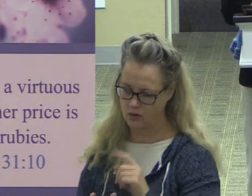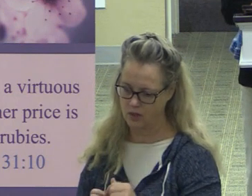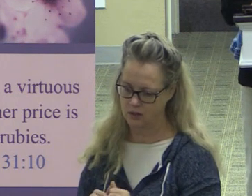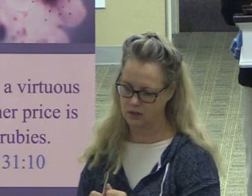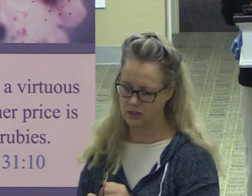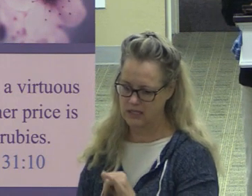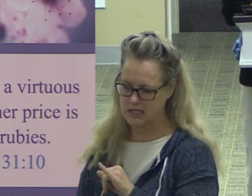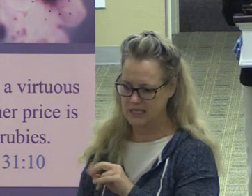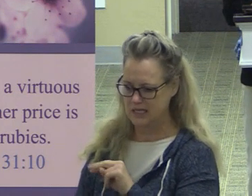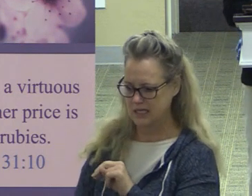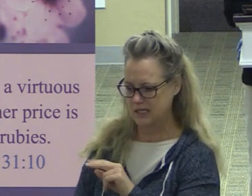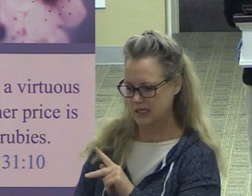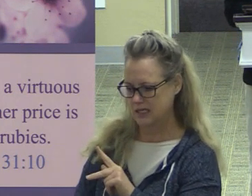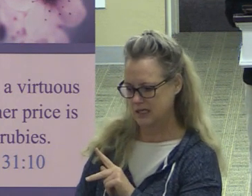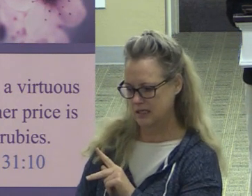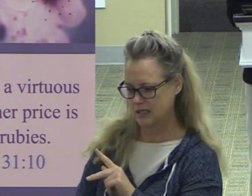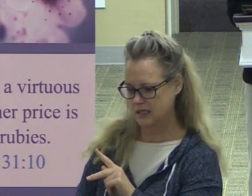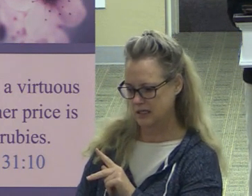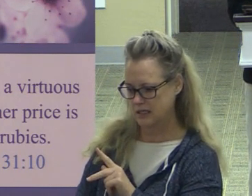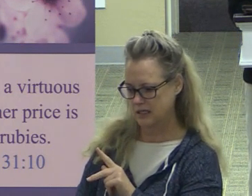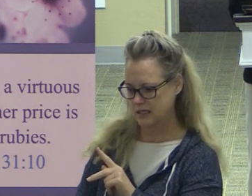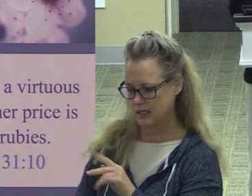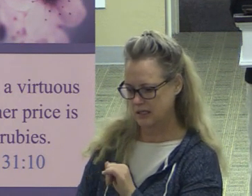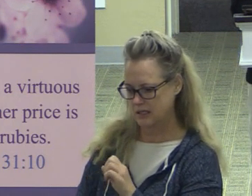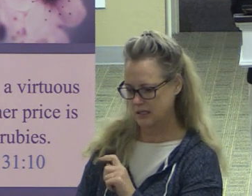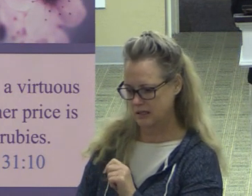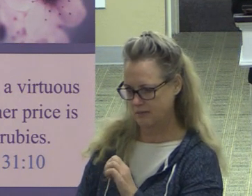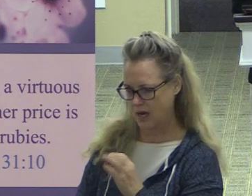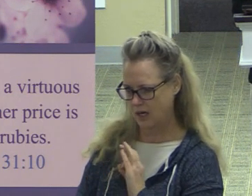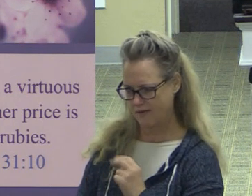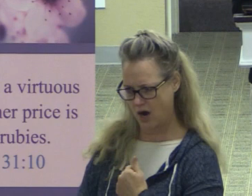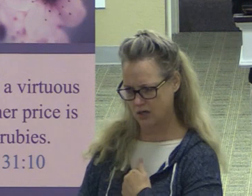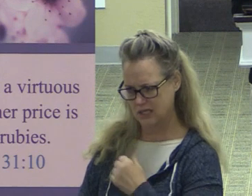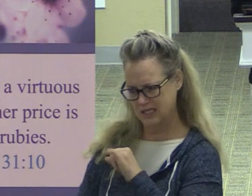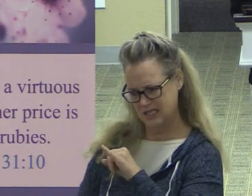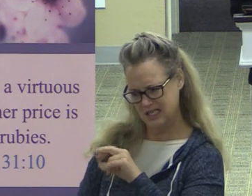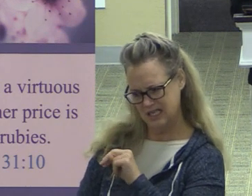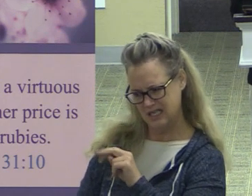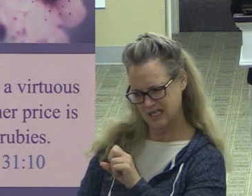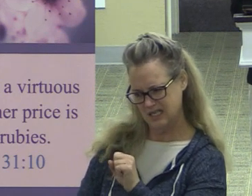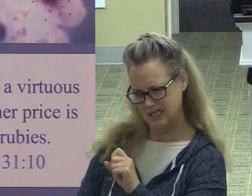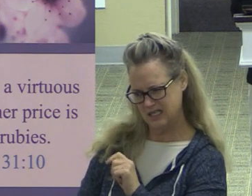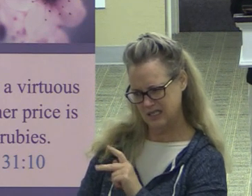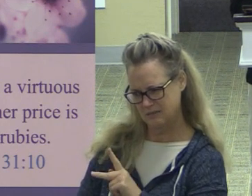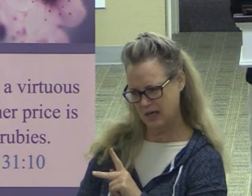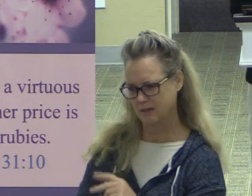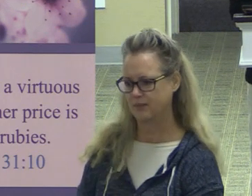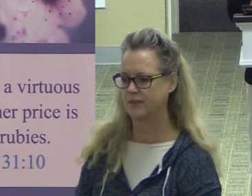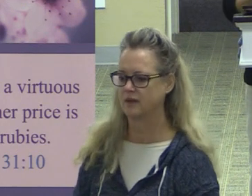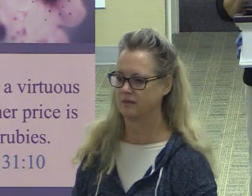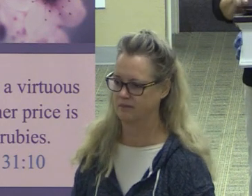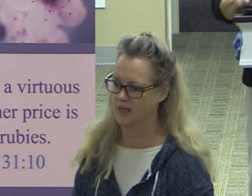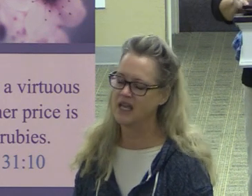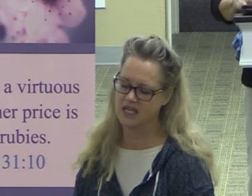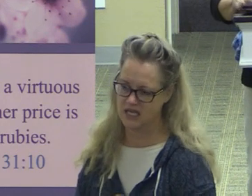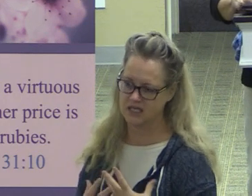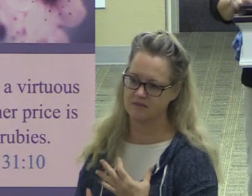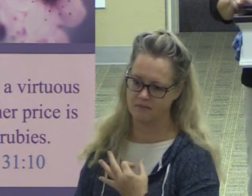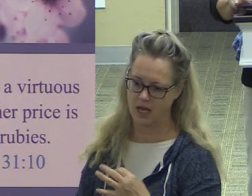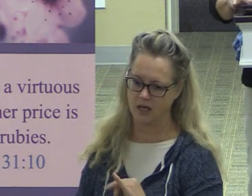do is irrelevant. The Lord has a purpose for us, and He can work mightily through us.